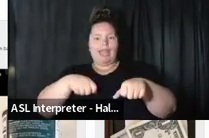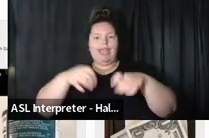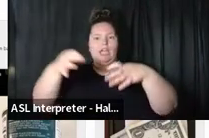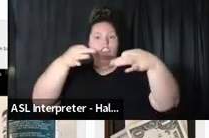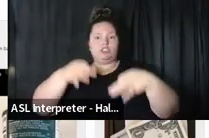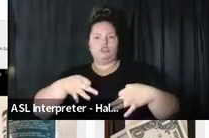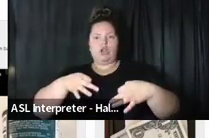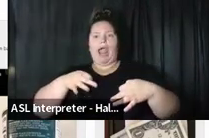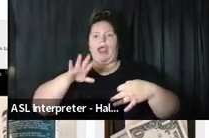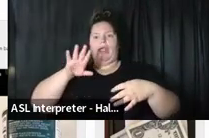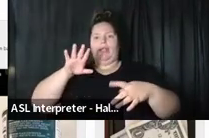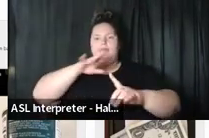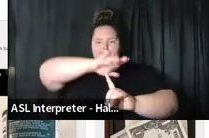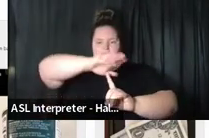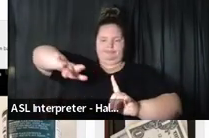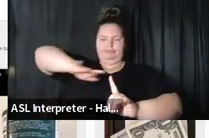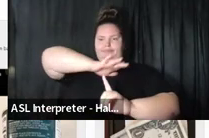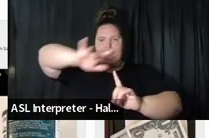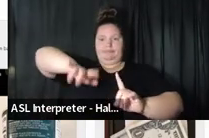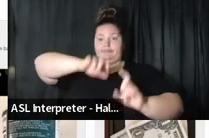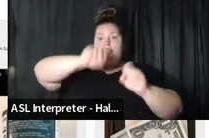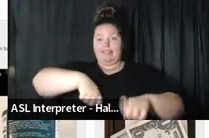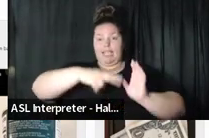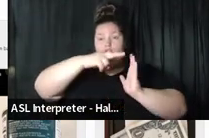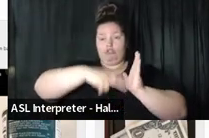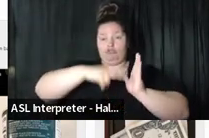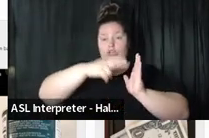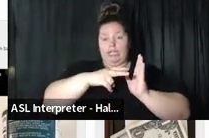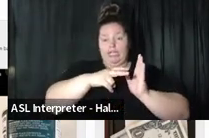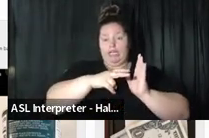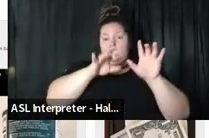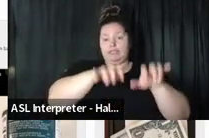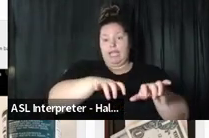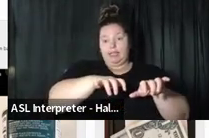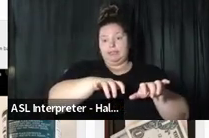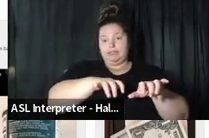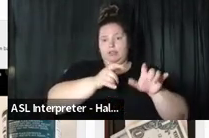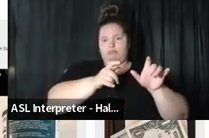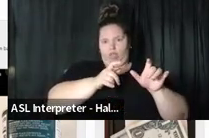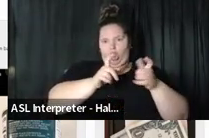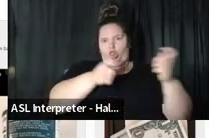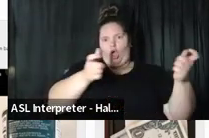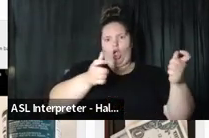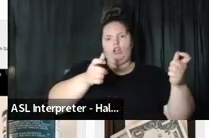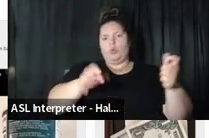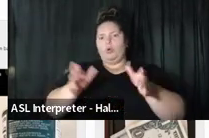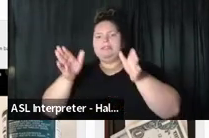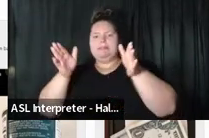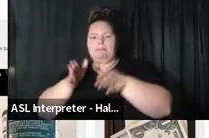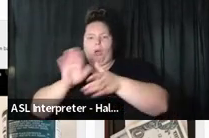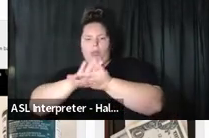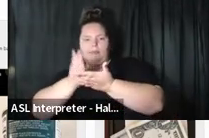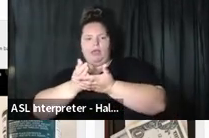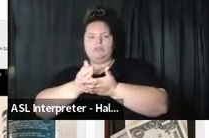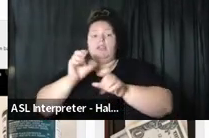and they can read text in large or small amounts. They can describe a scene, detect